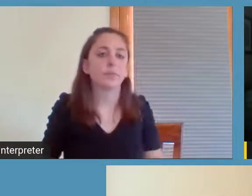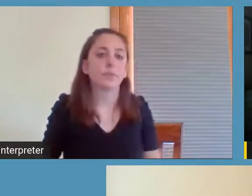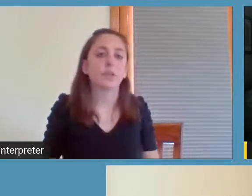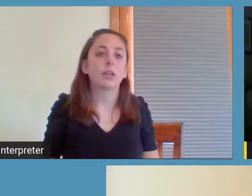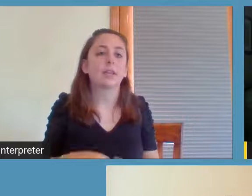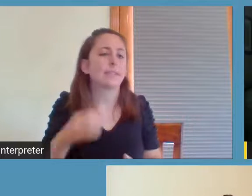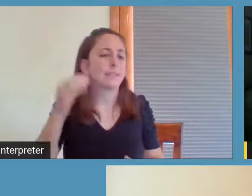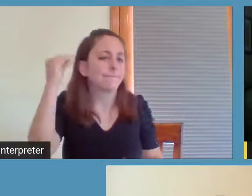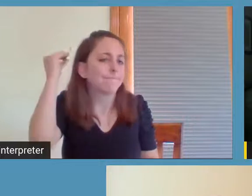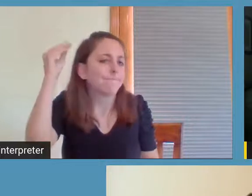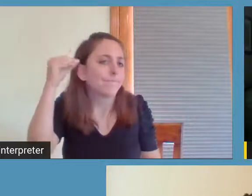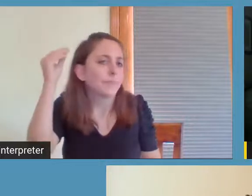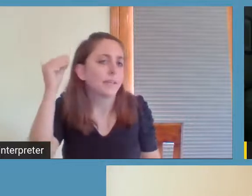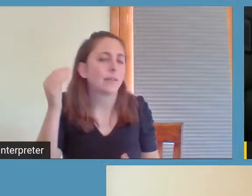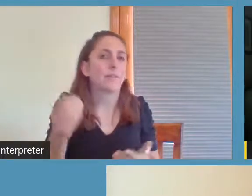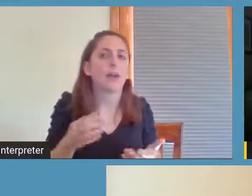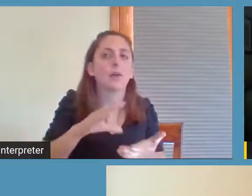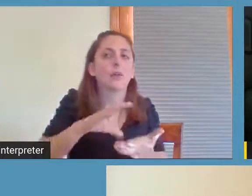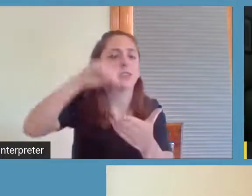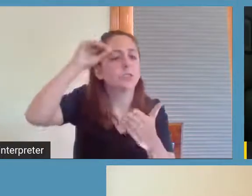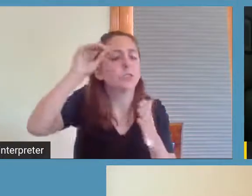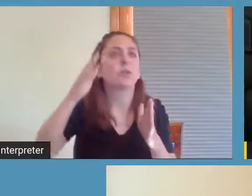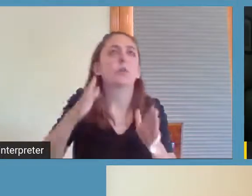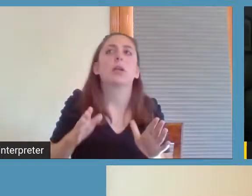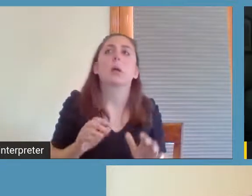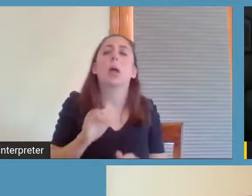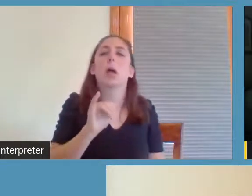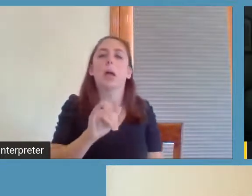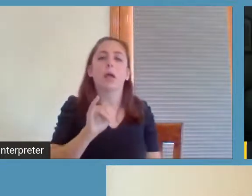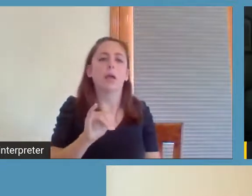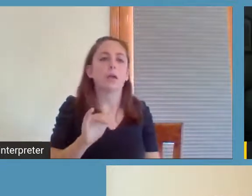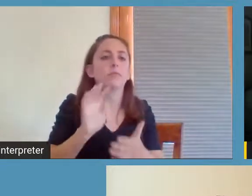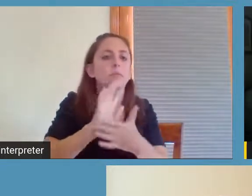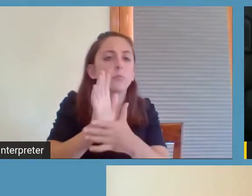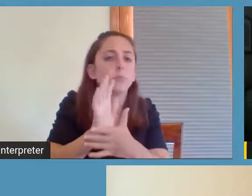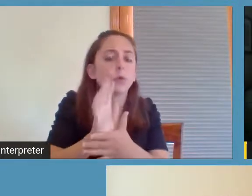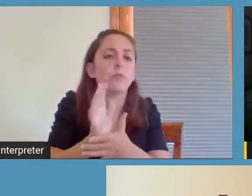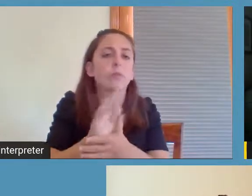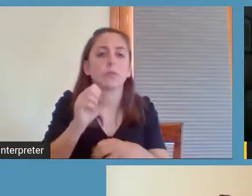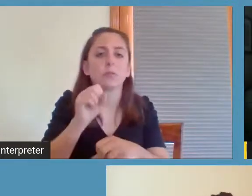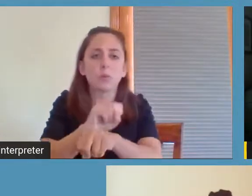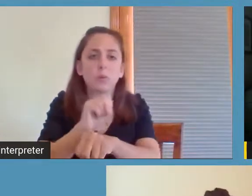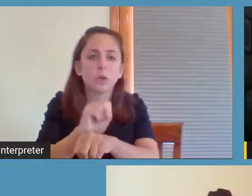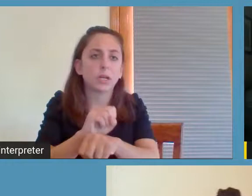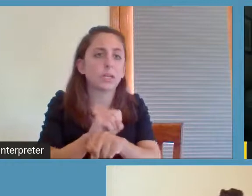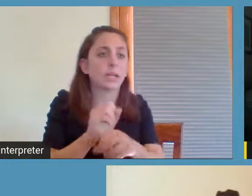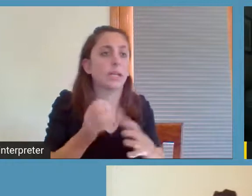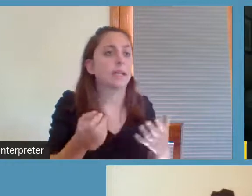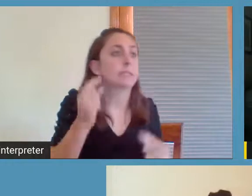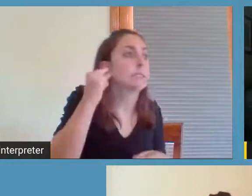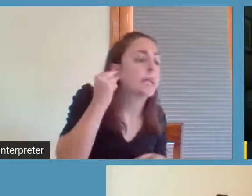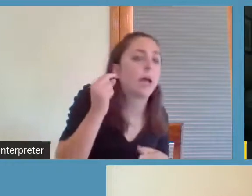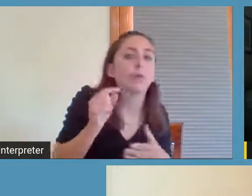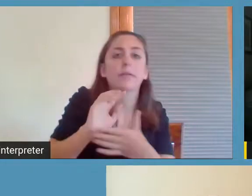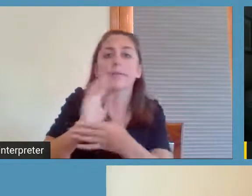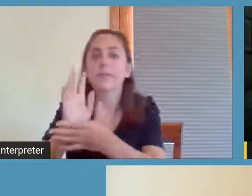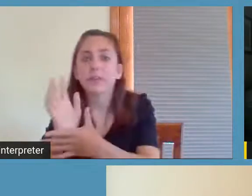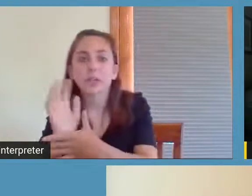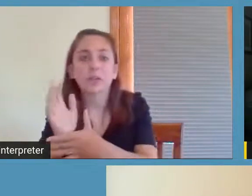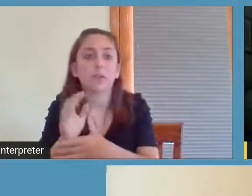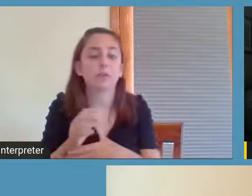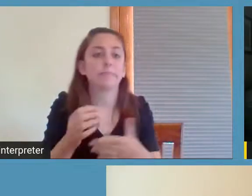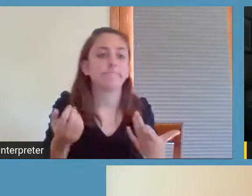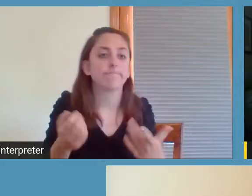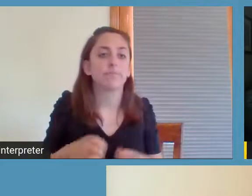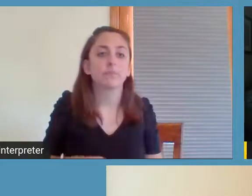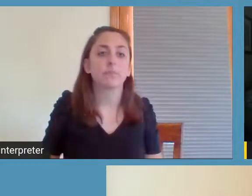the student has work that has audio in it or has work that has video and audio in it. So I put them away from, you know, others who do